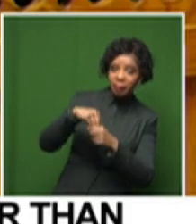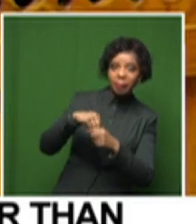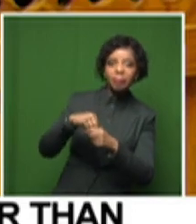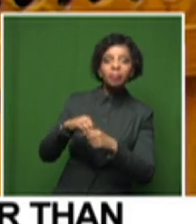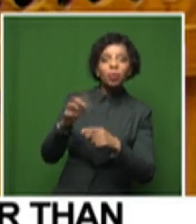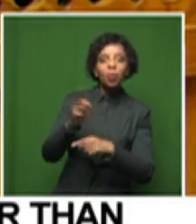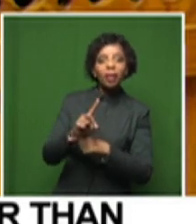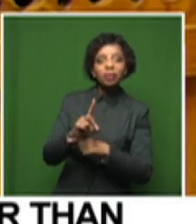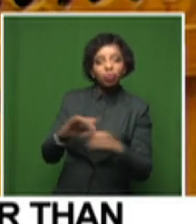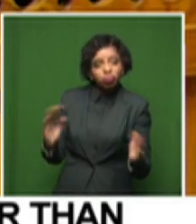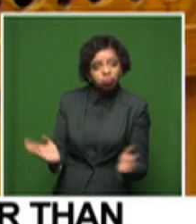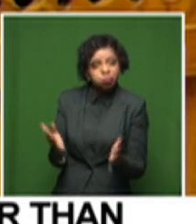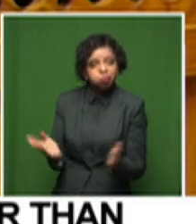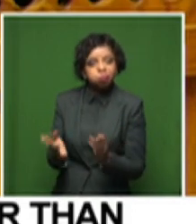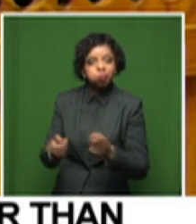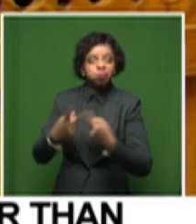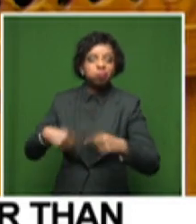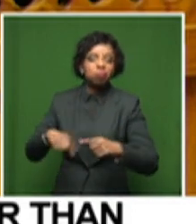to function.